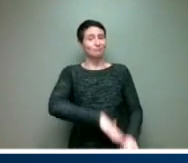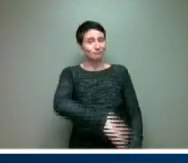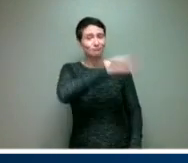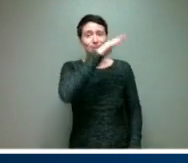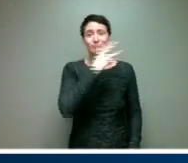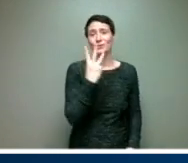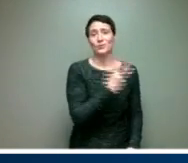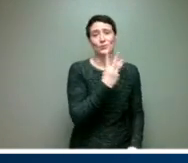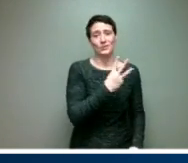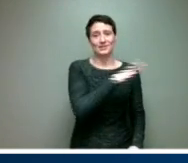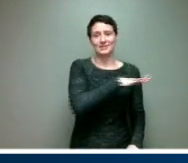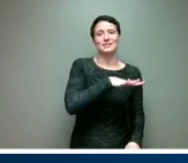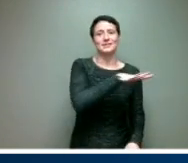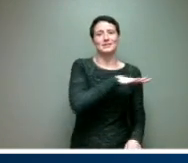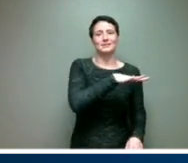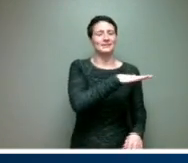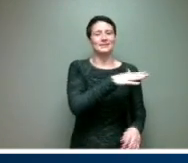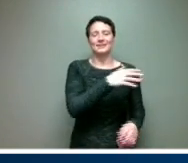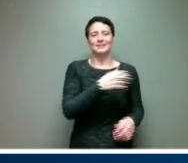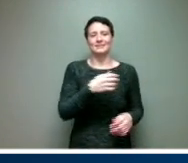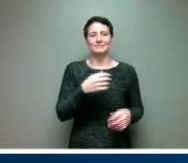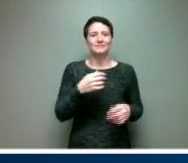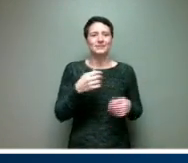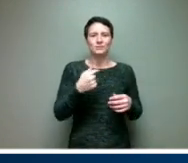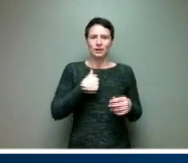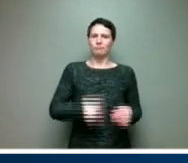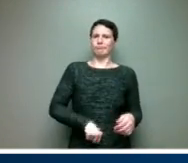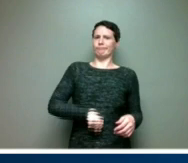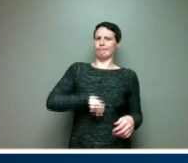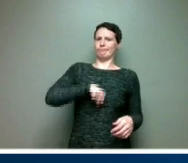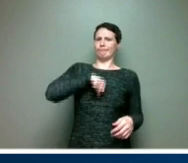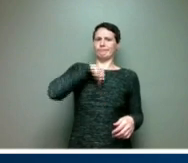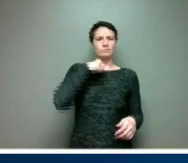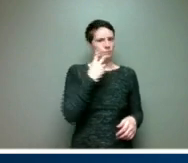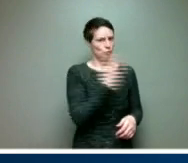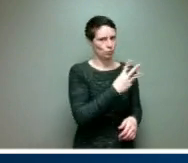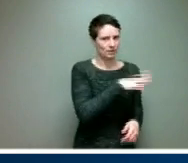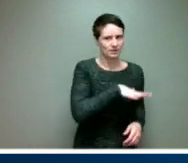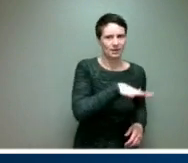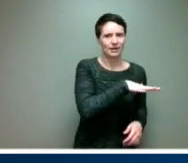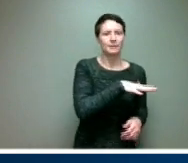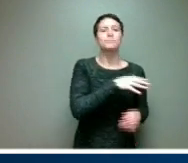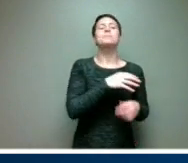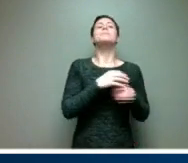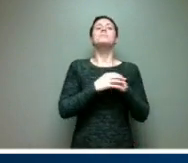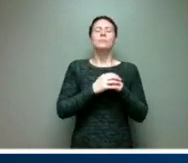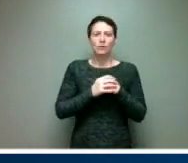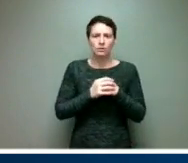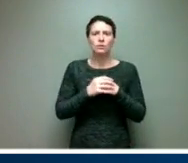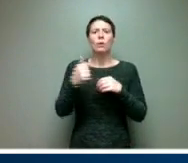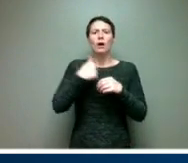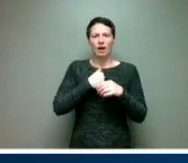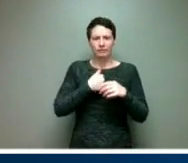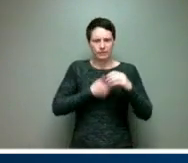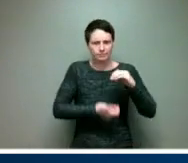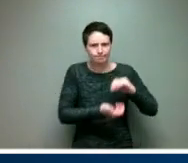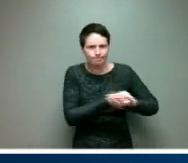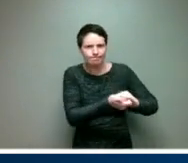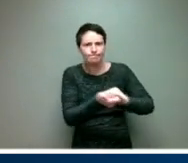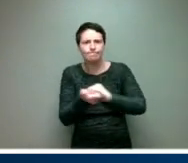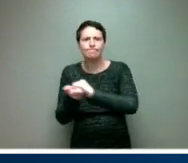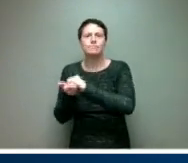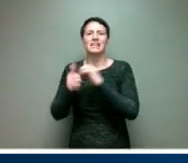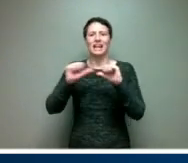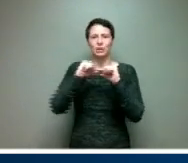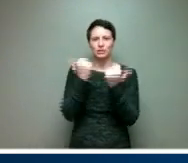Side. So we are working with different agencies to assist with the translation of documents